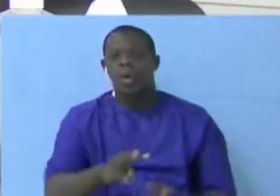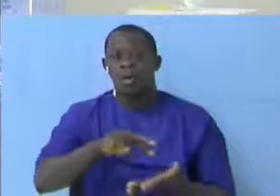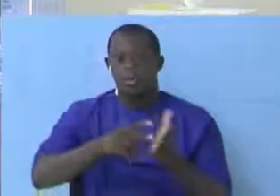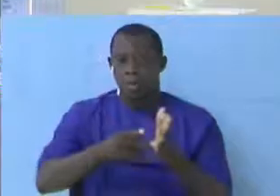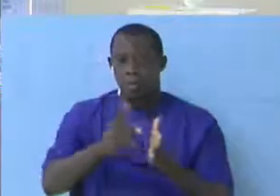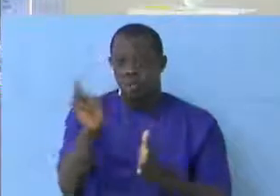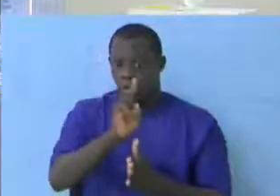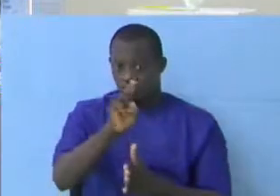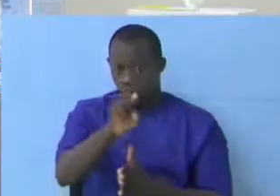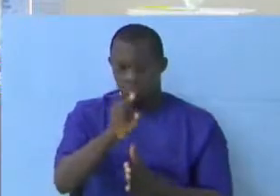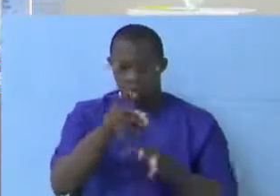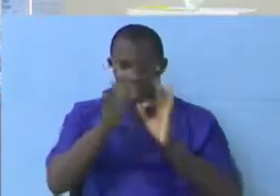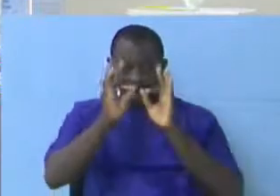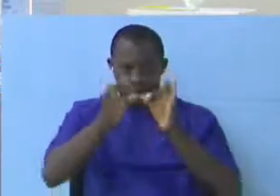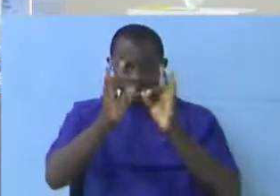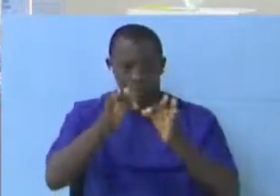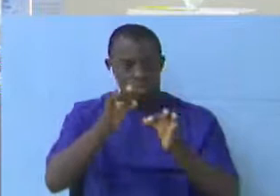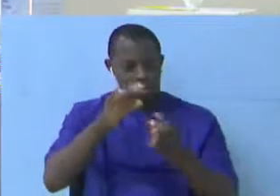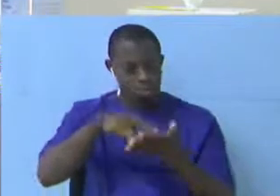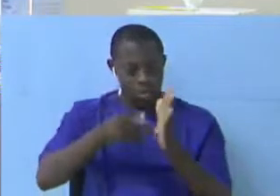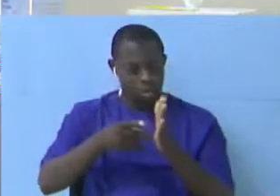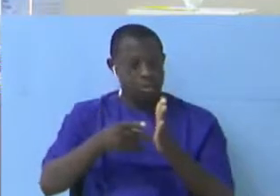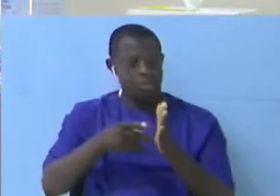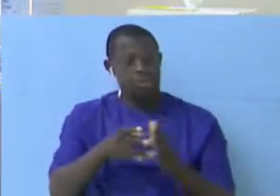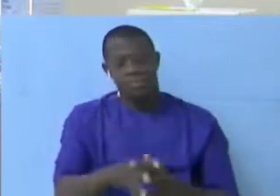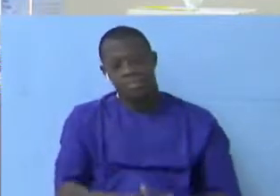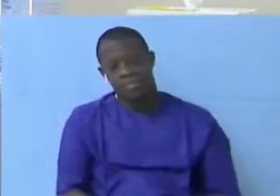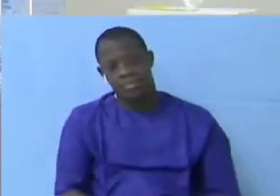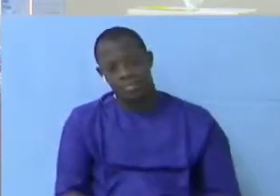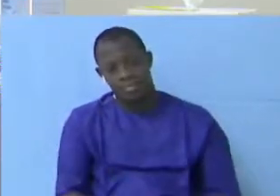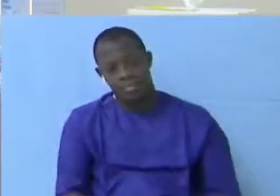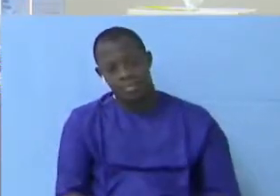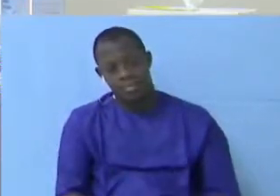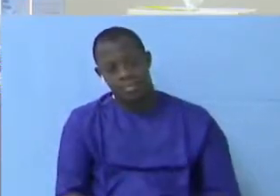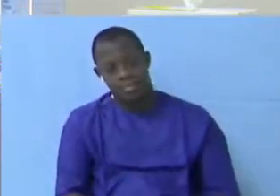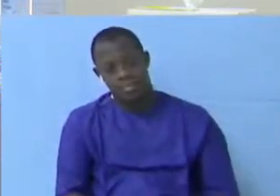testimony, therefore, munta nyina muila sede andiroti ko